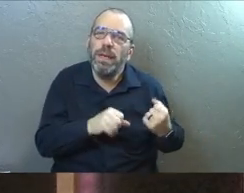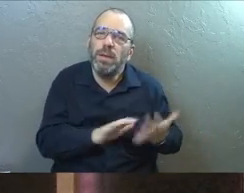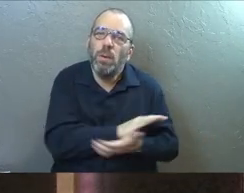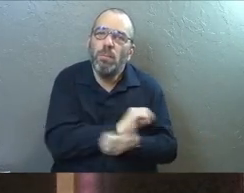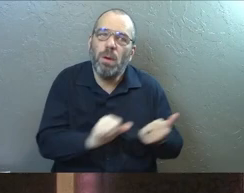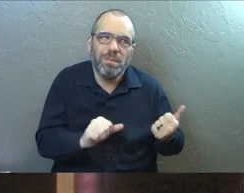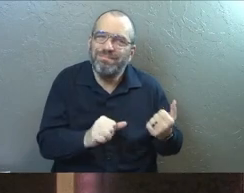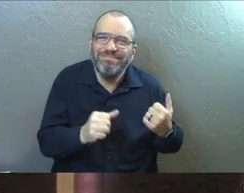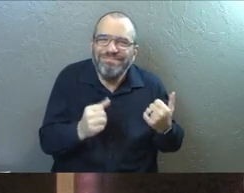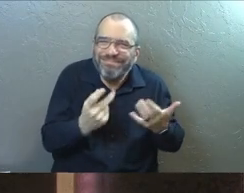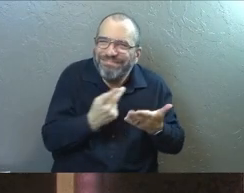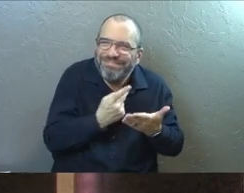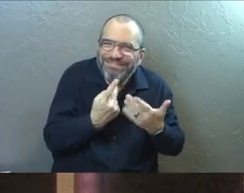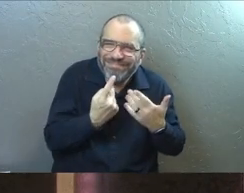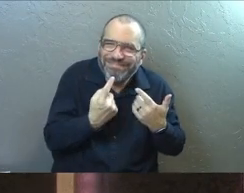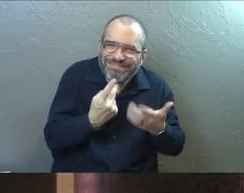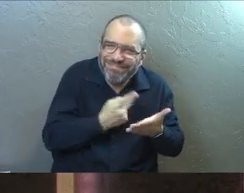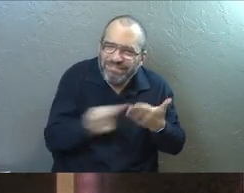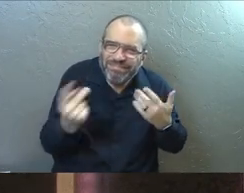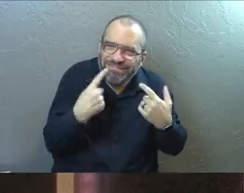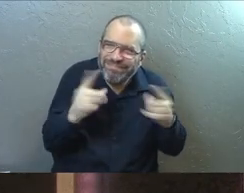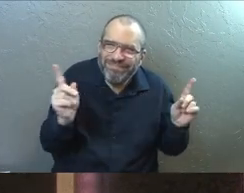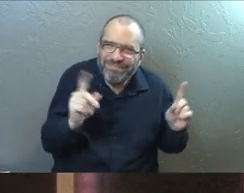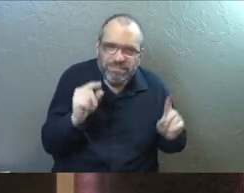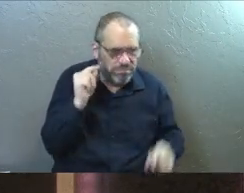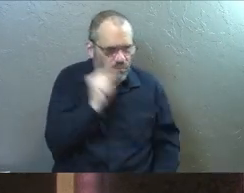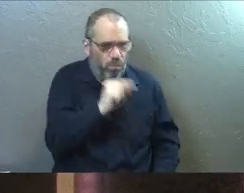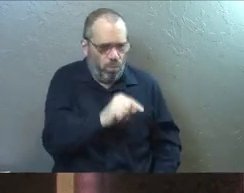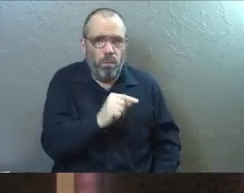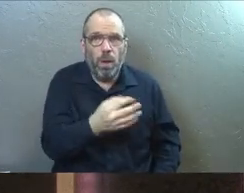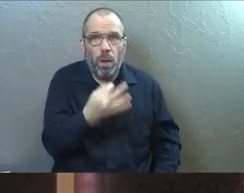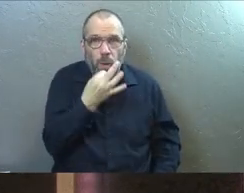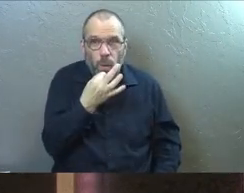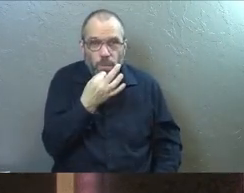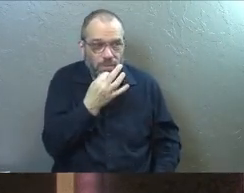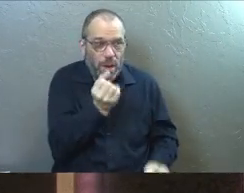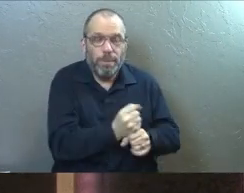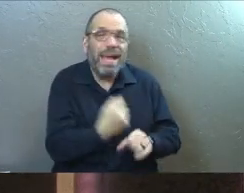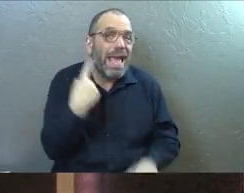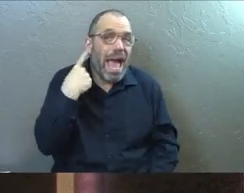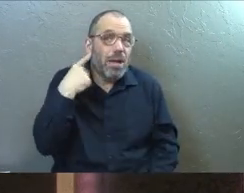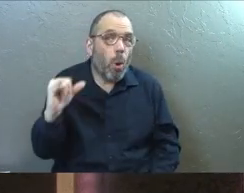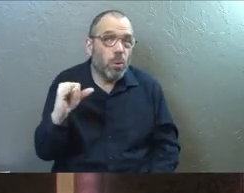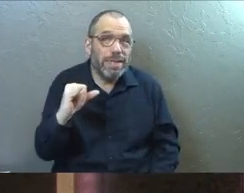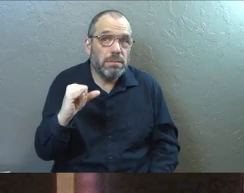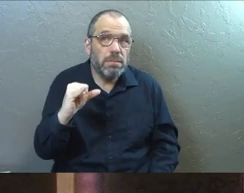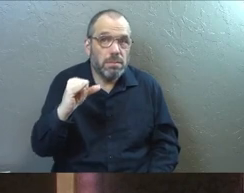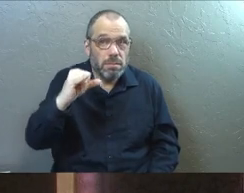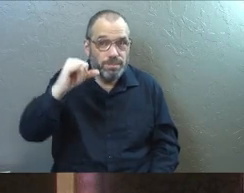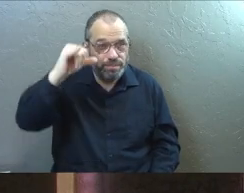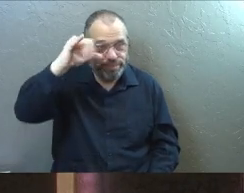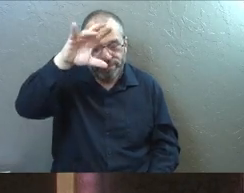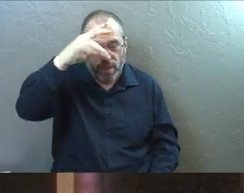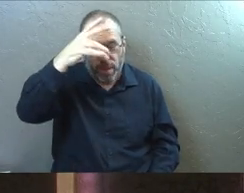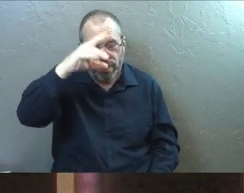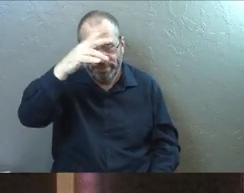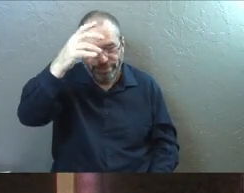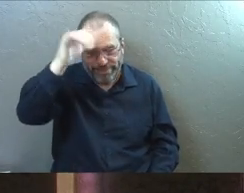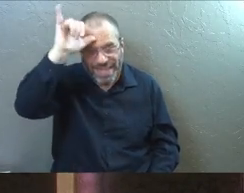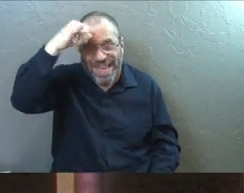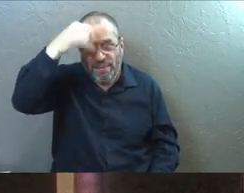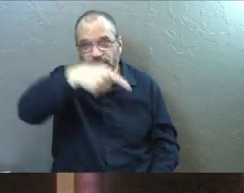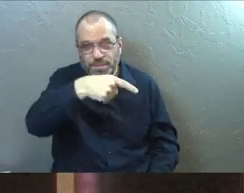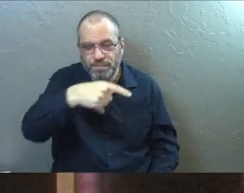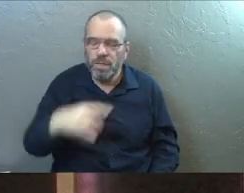work. And let's be real. He knew they were just about to make a golden calf and worship it, right? Like, that's how the story